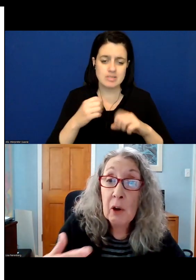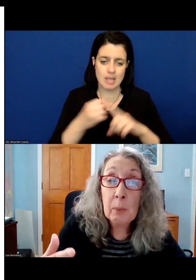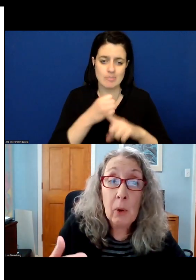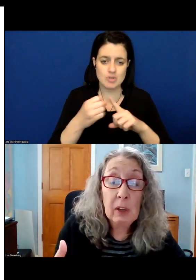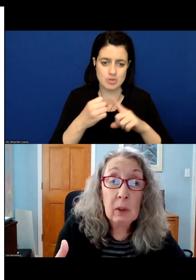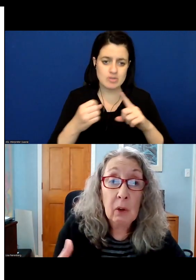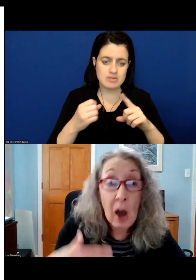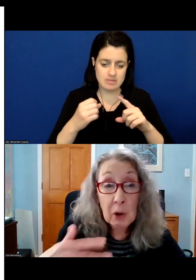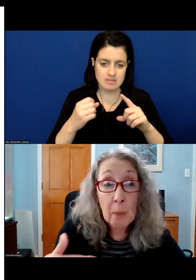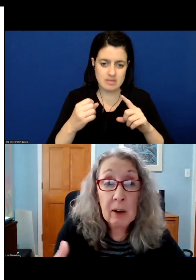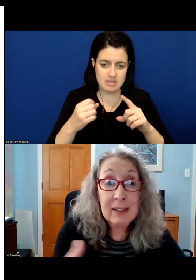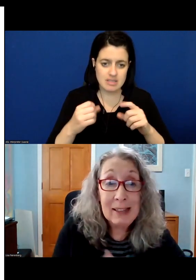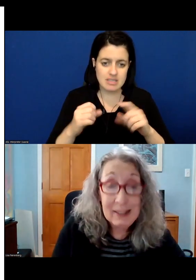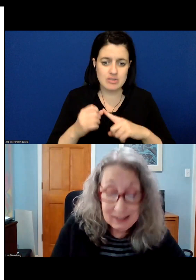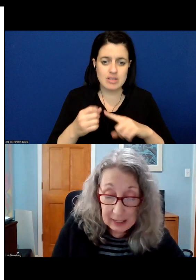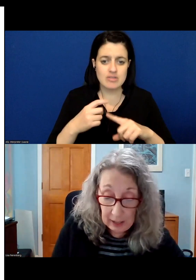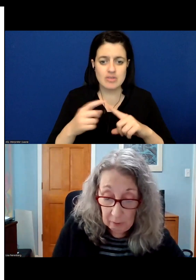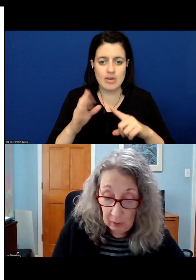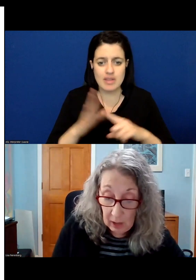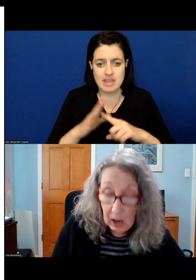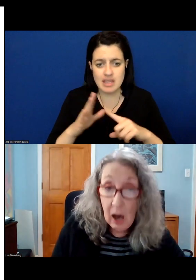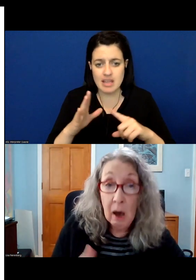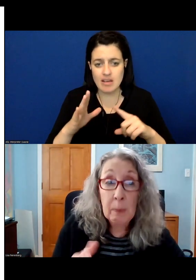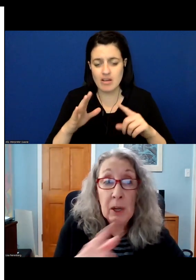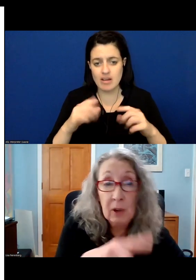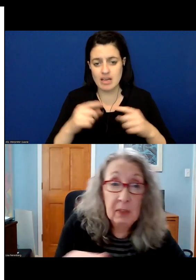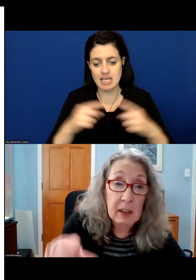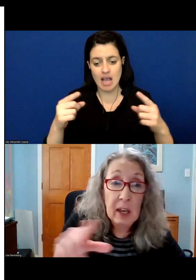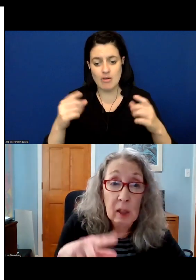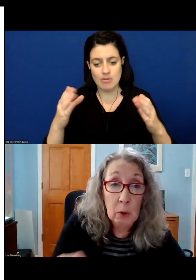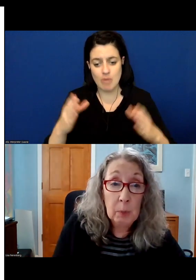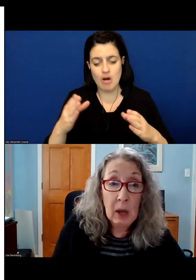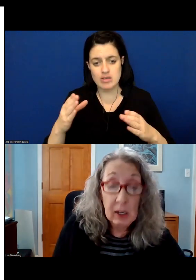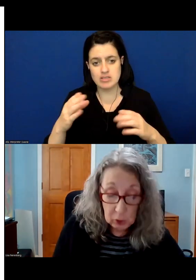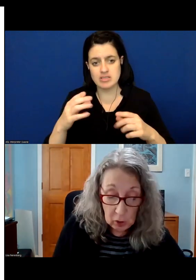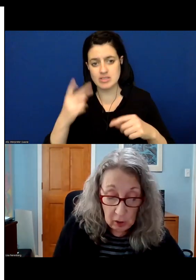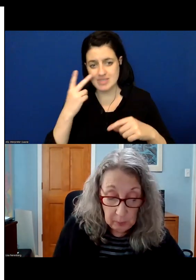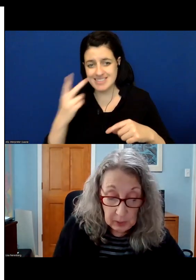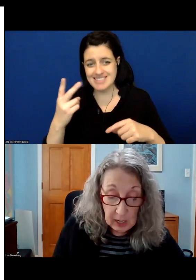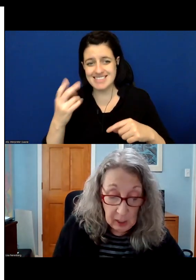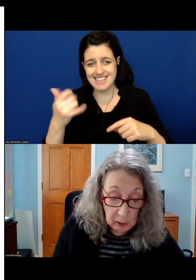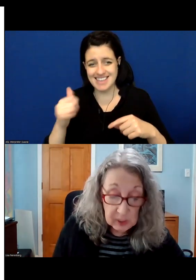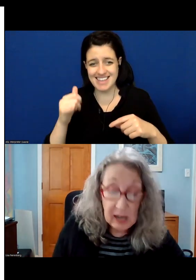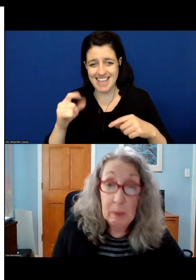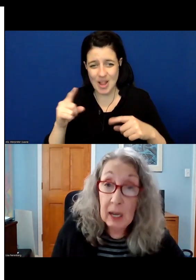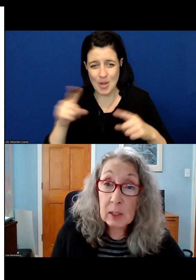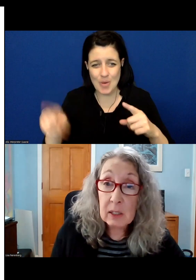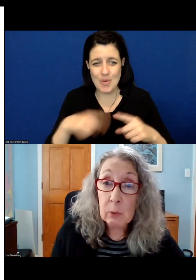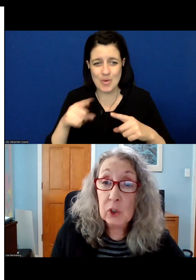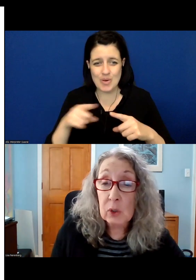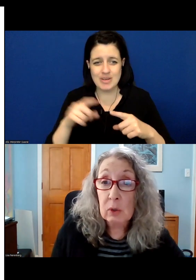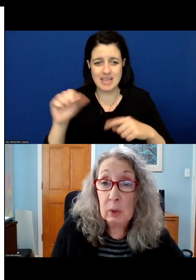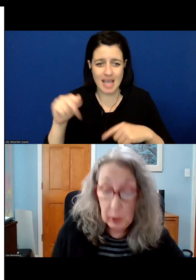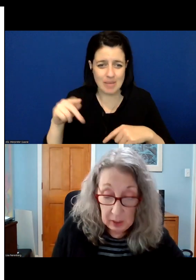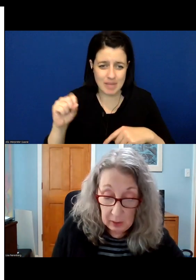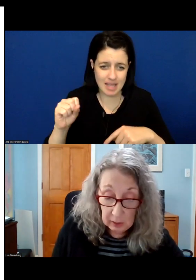their counterparts at the state level appear in that yellow circle. It includes APS,